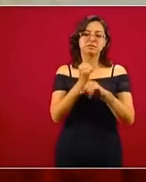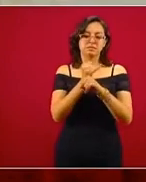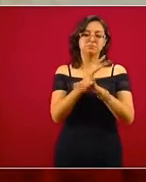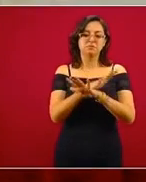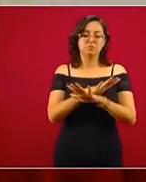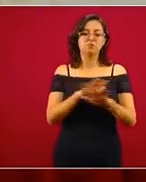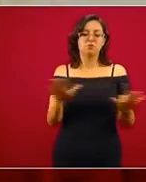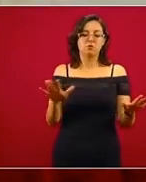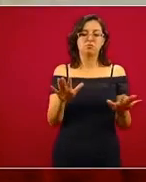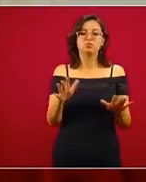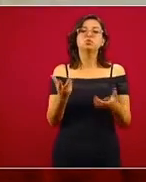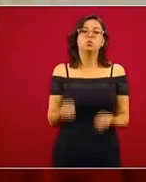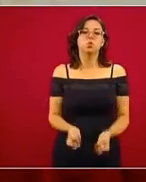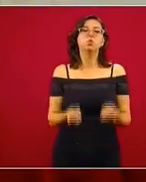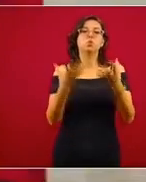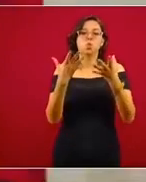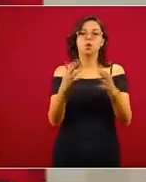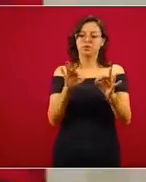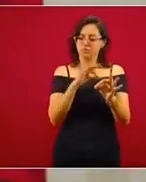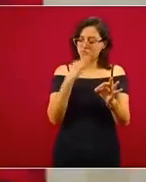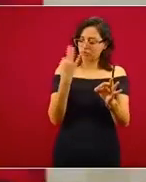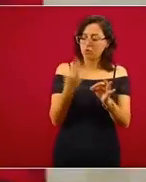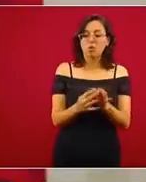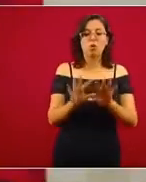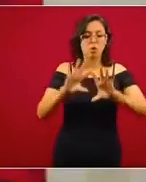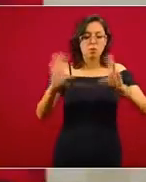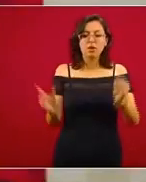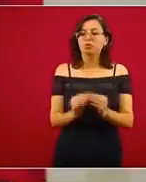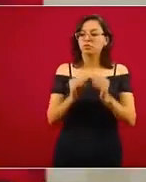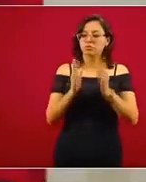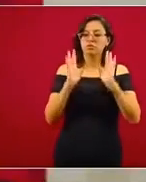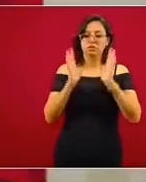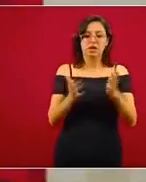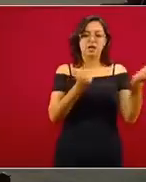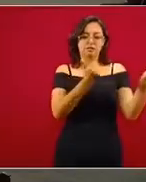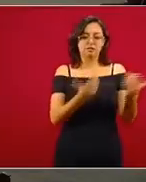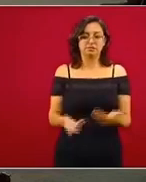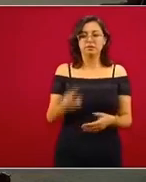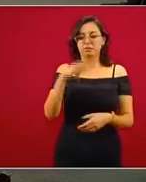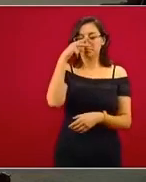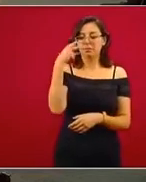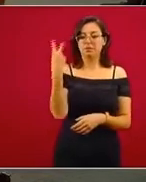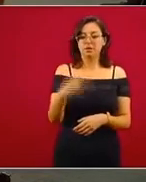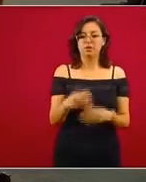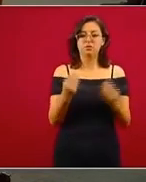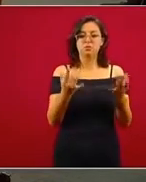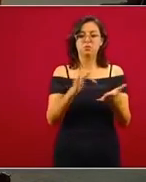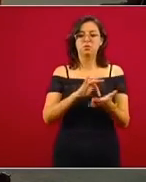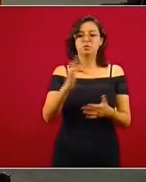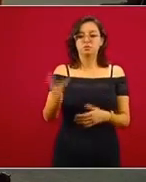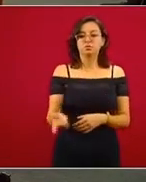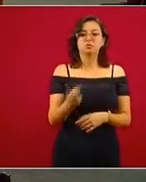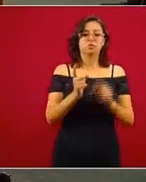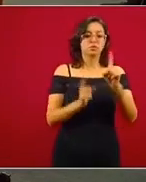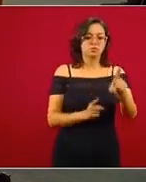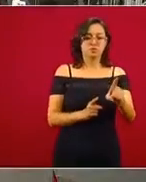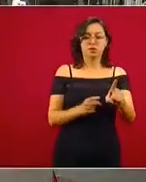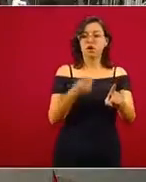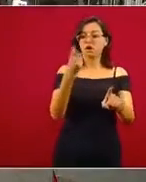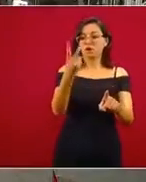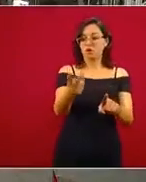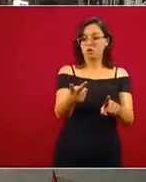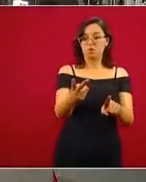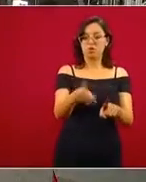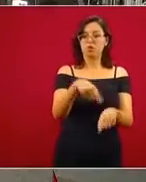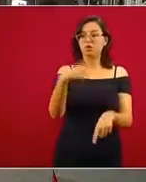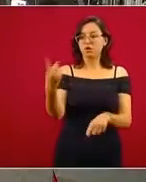to him and ask him what is the exact number of ventilators that have been transferred from the United States. Yes, you too, and then if